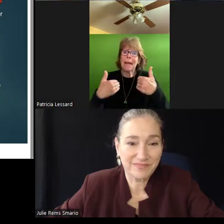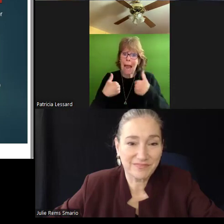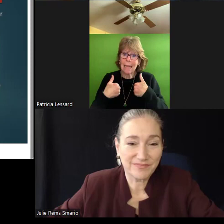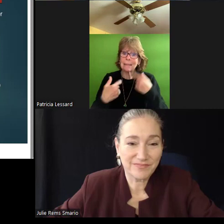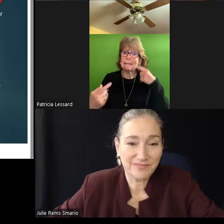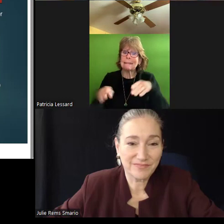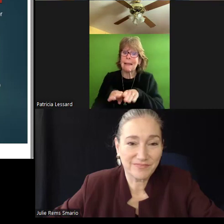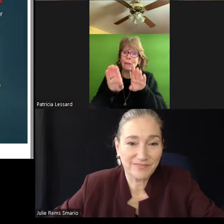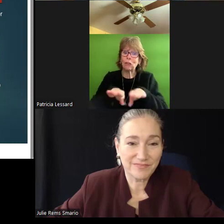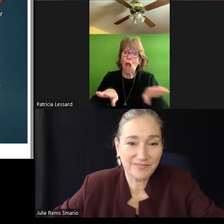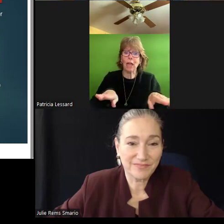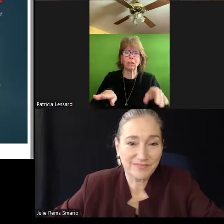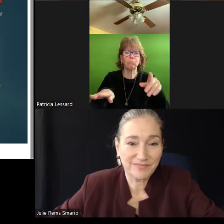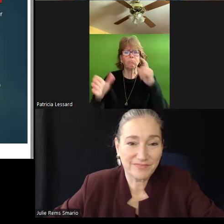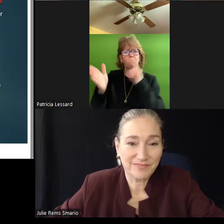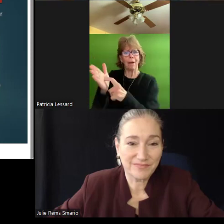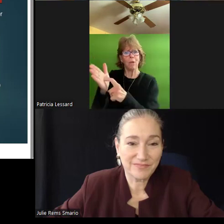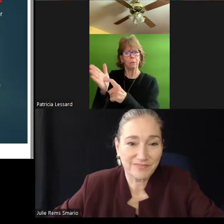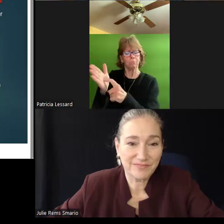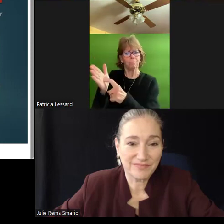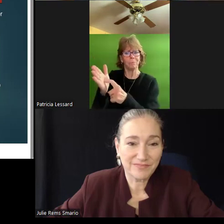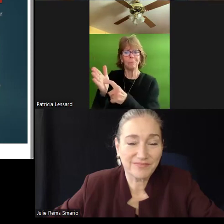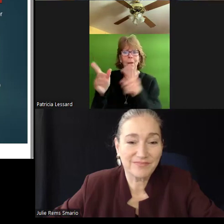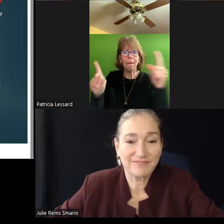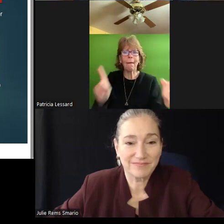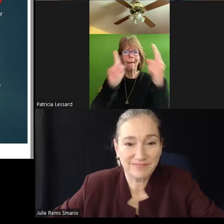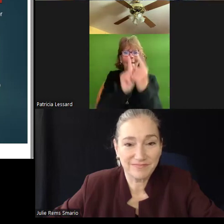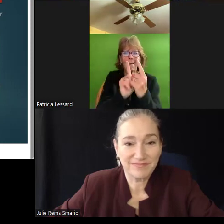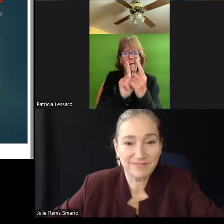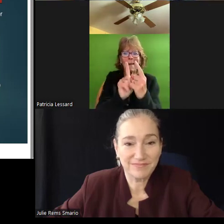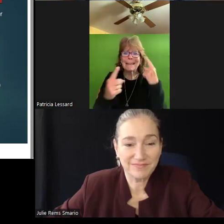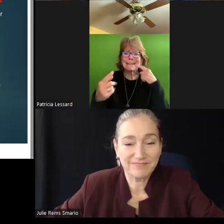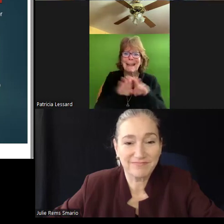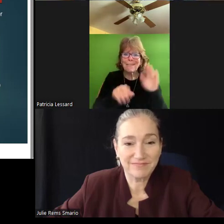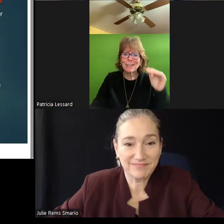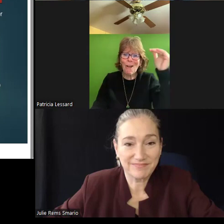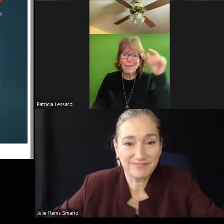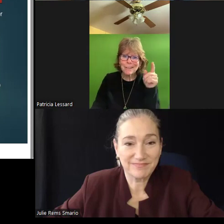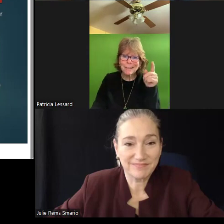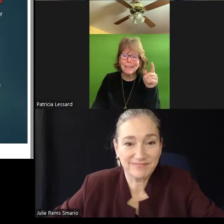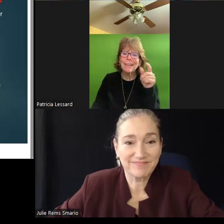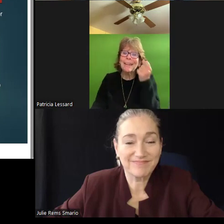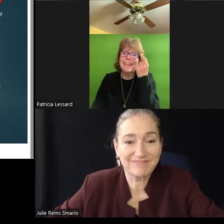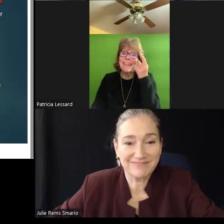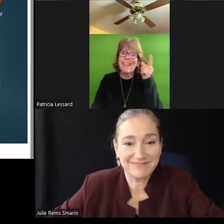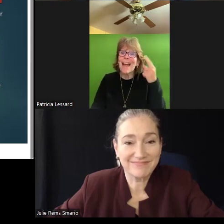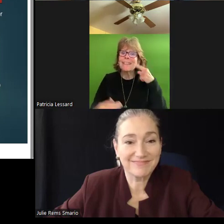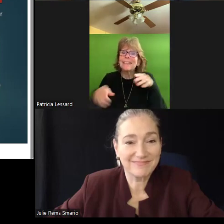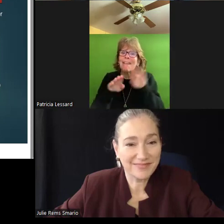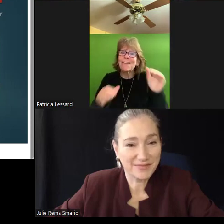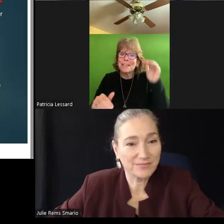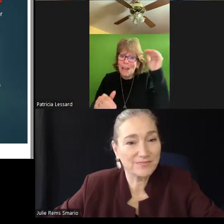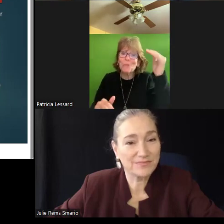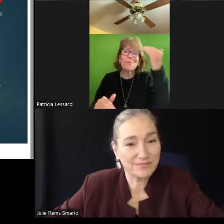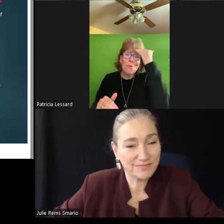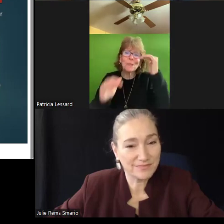meets with a deaf adult and who is trained in sort of welcoming this